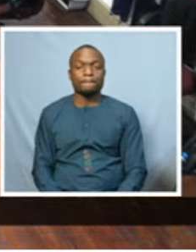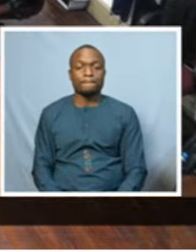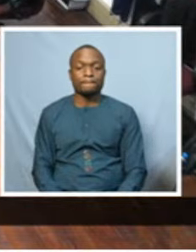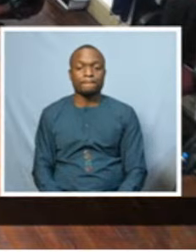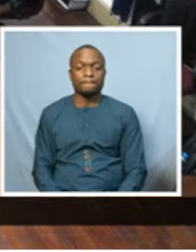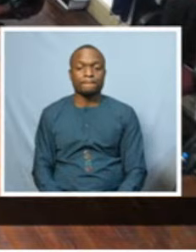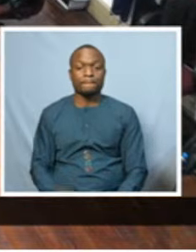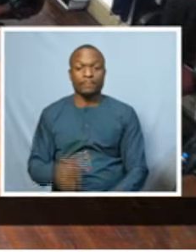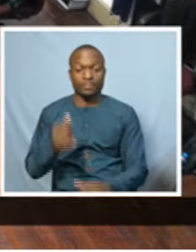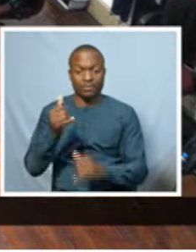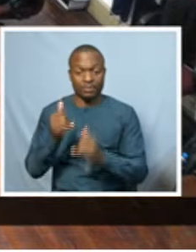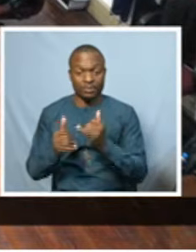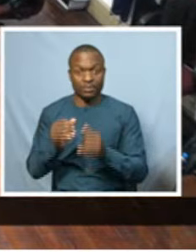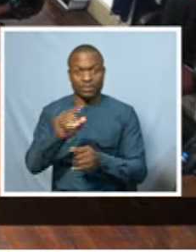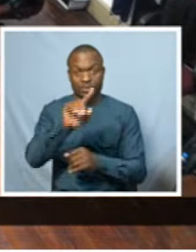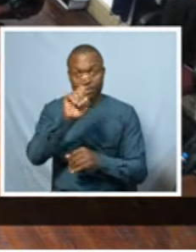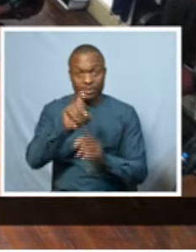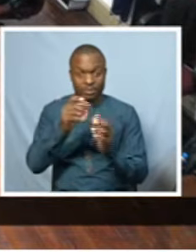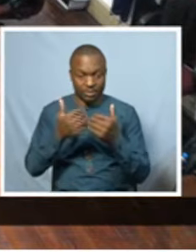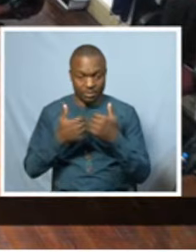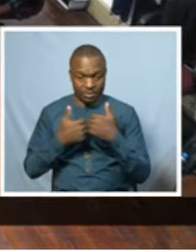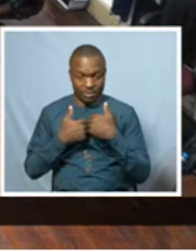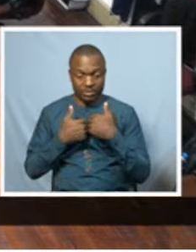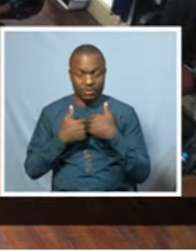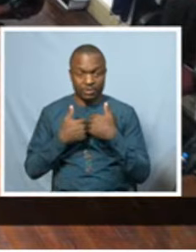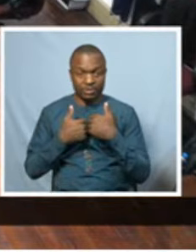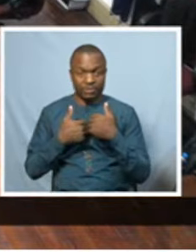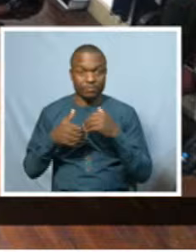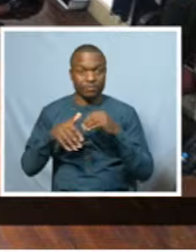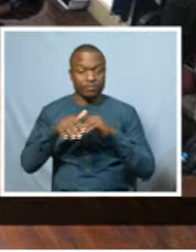The last question I have is over